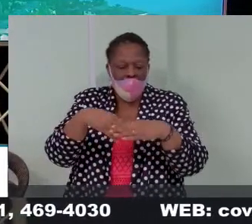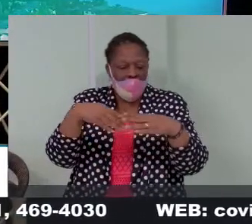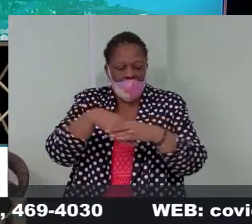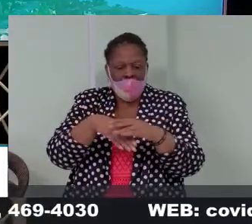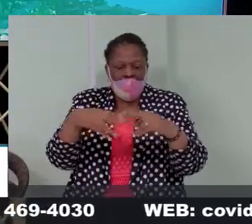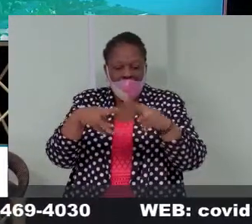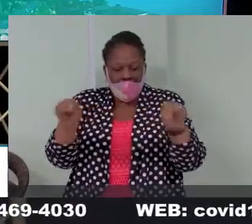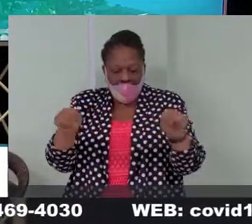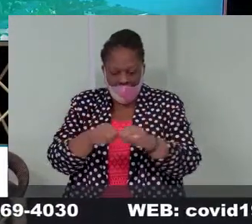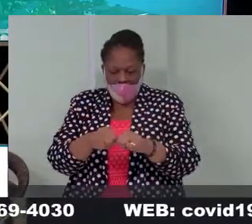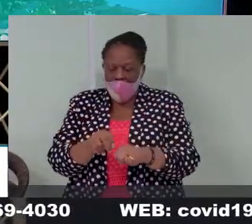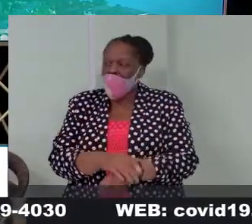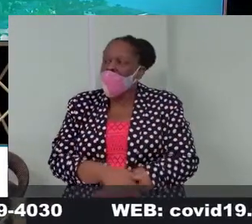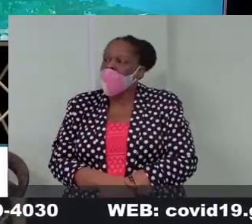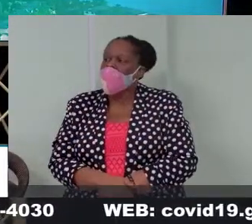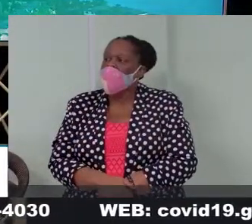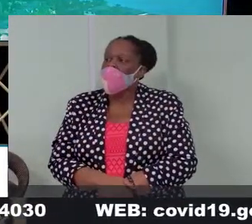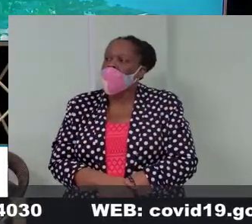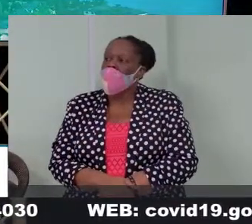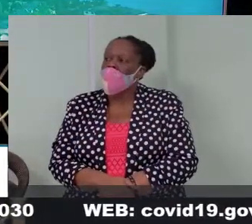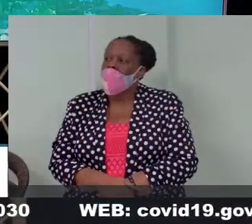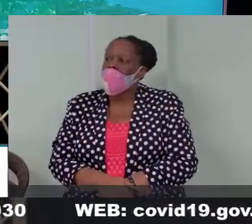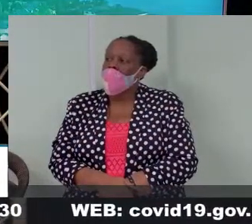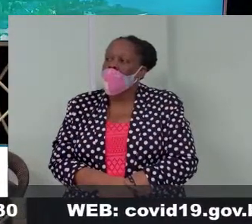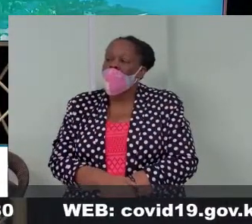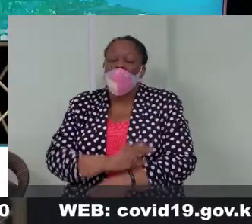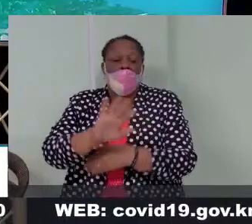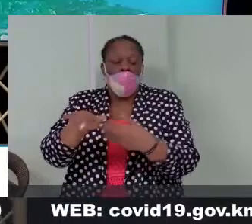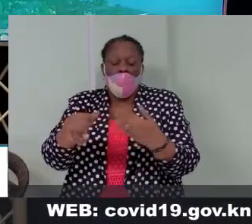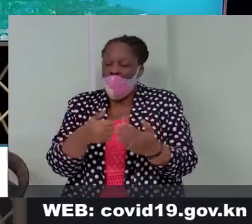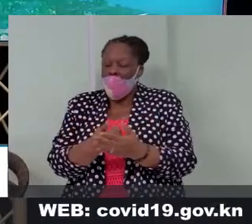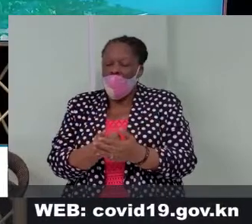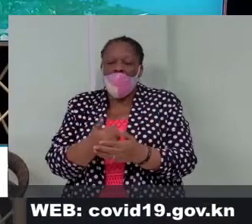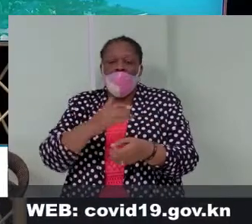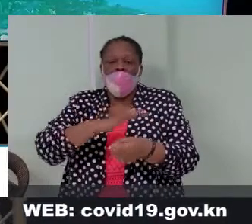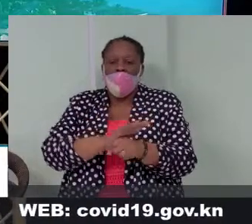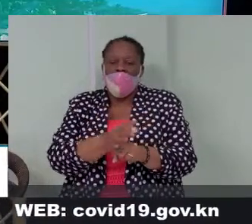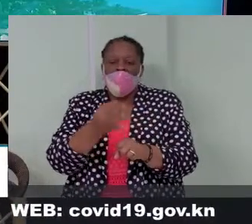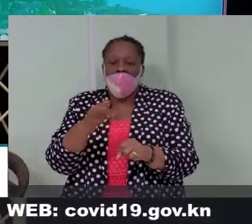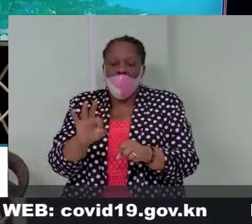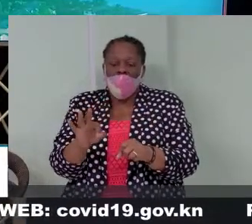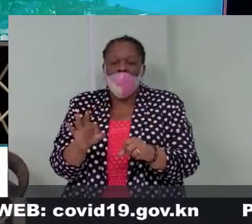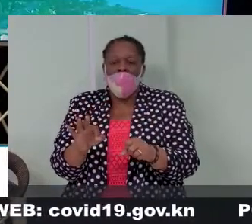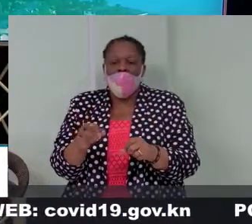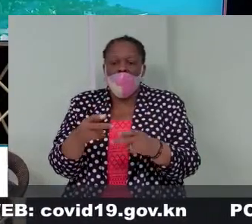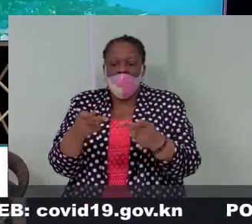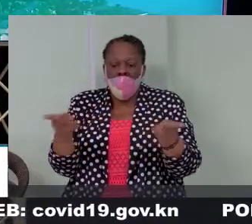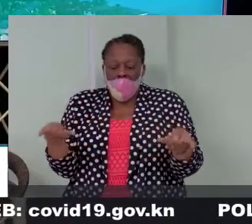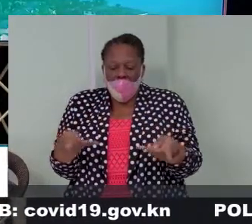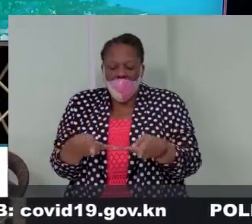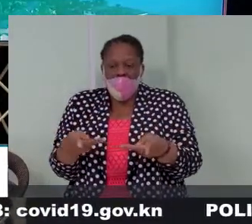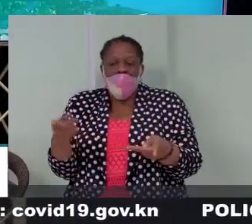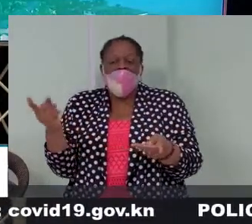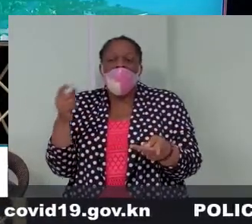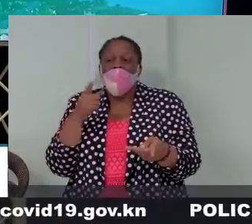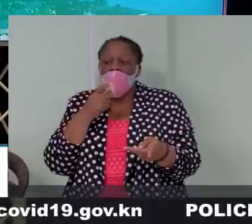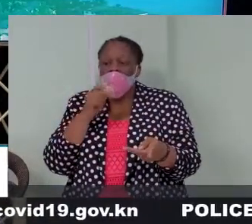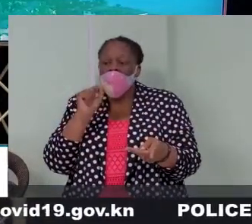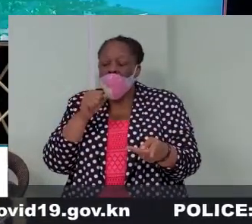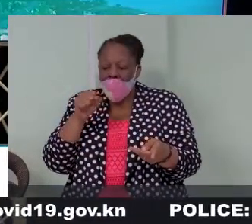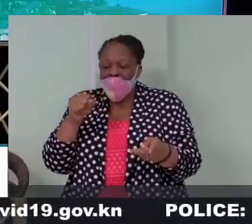terms of the COVID-19 hotels, they all employ local security personnel to